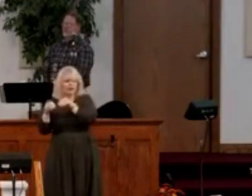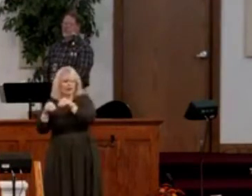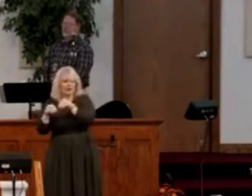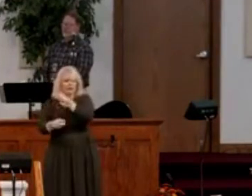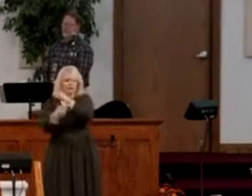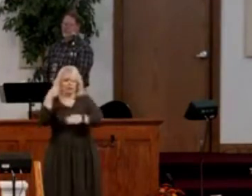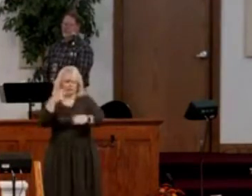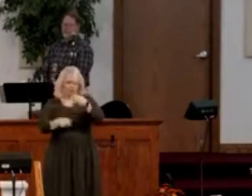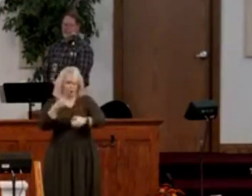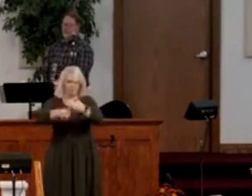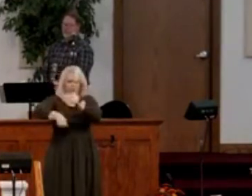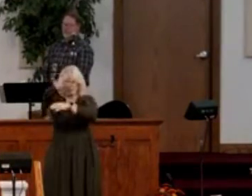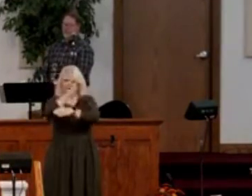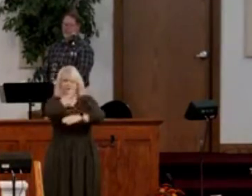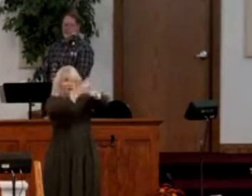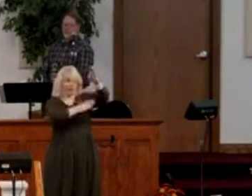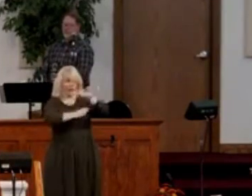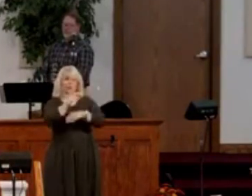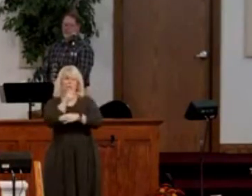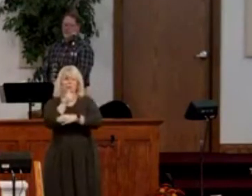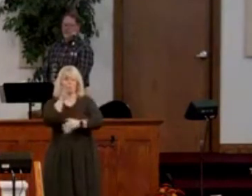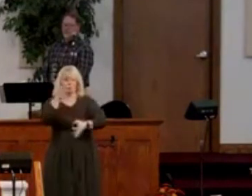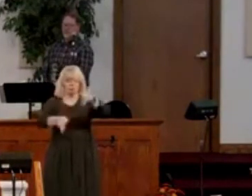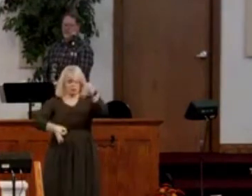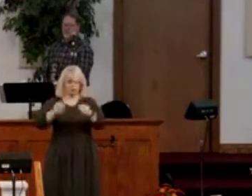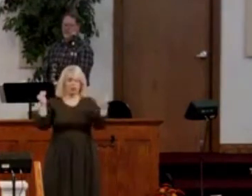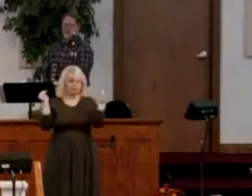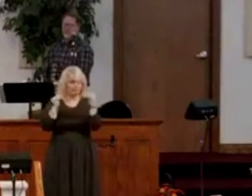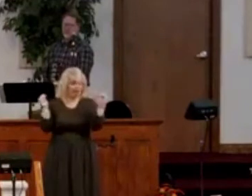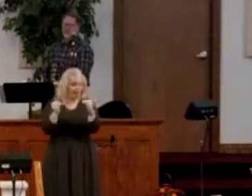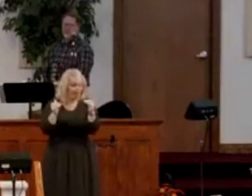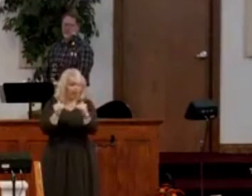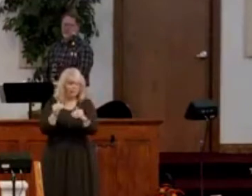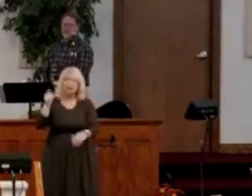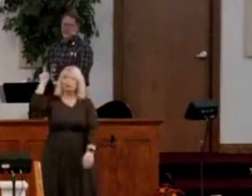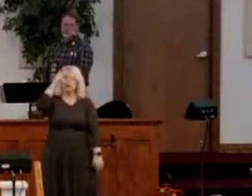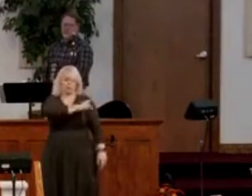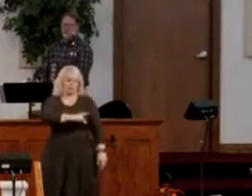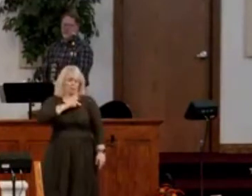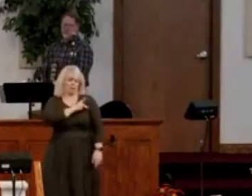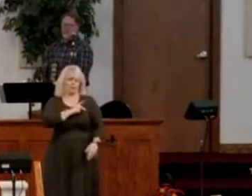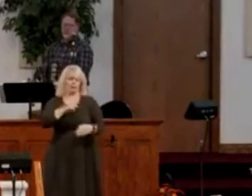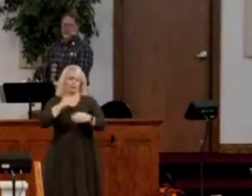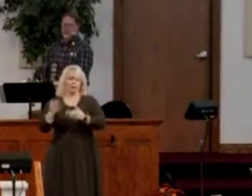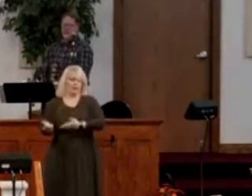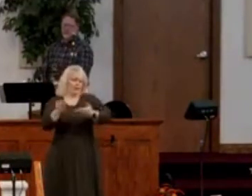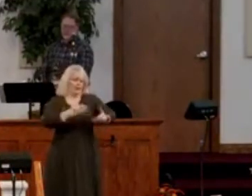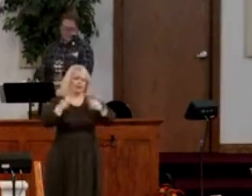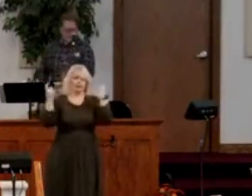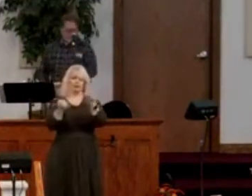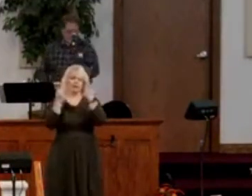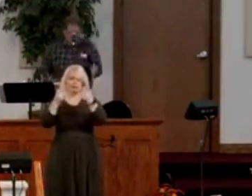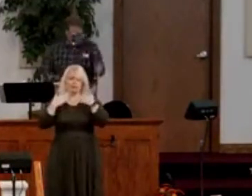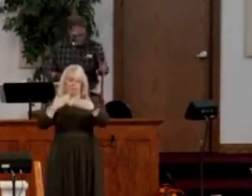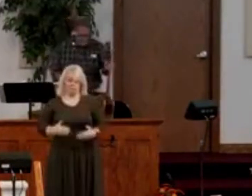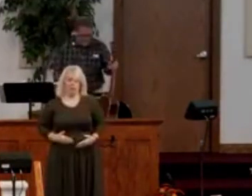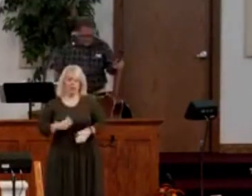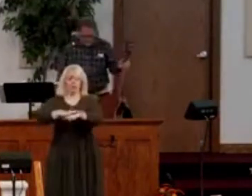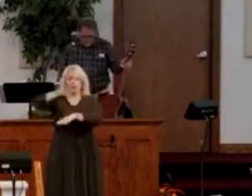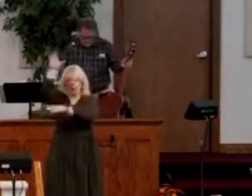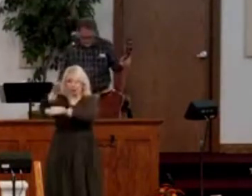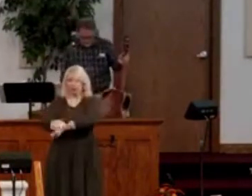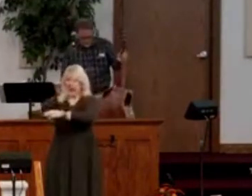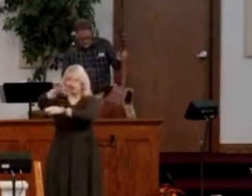who always judges fairly. He personally carried our sins in his body on the cross so that we can be dead